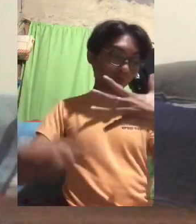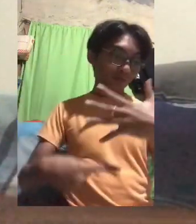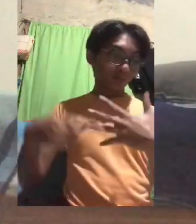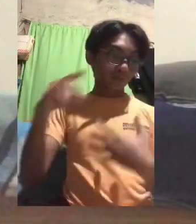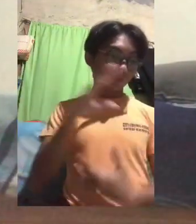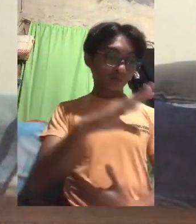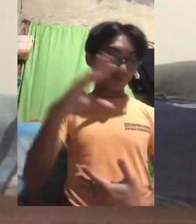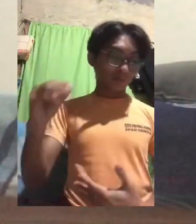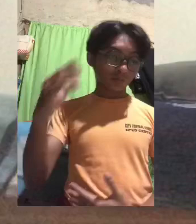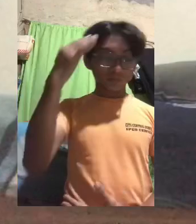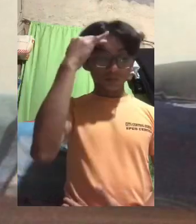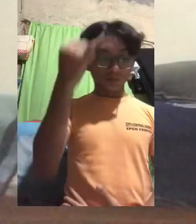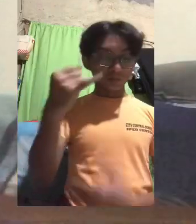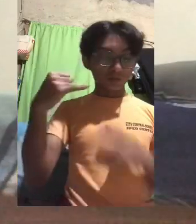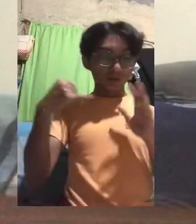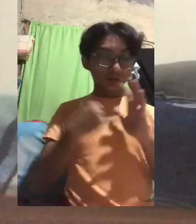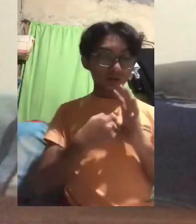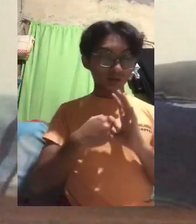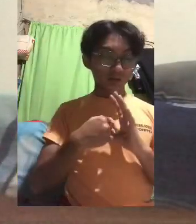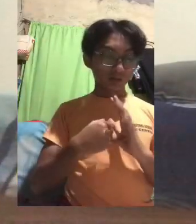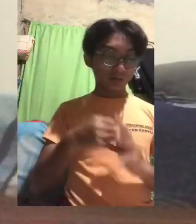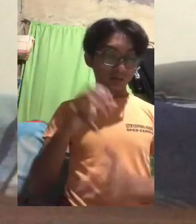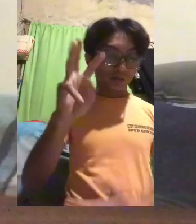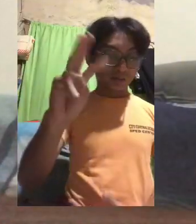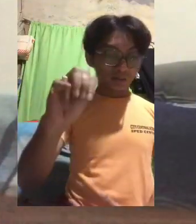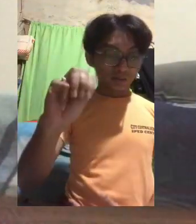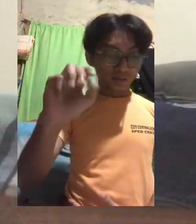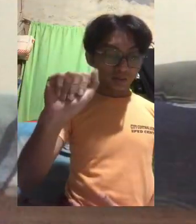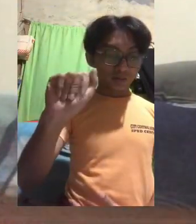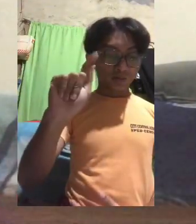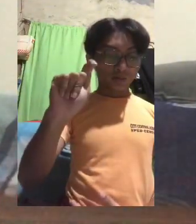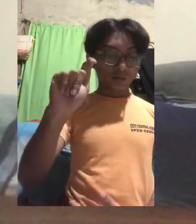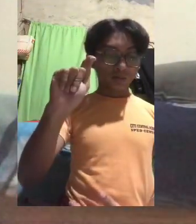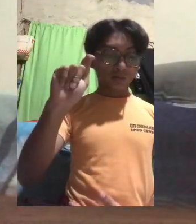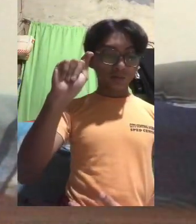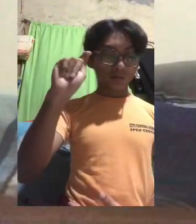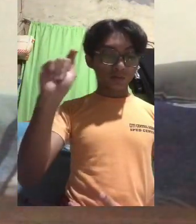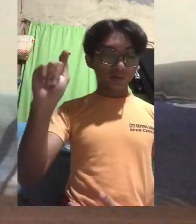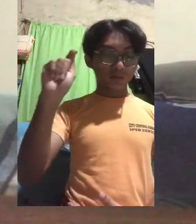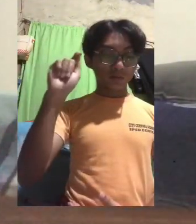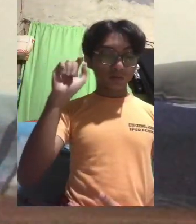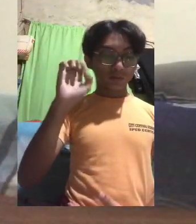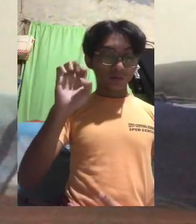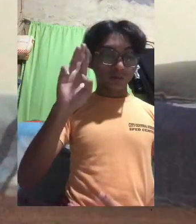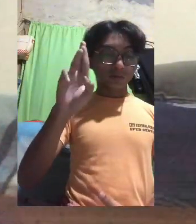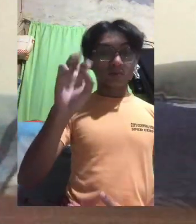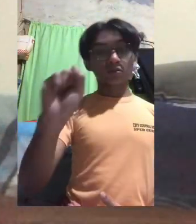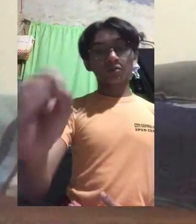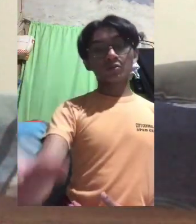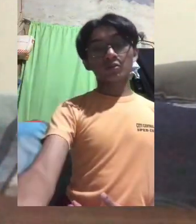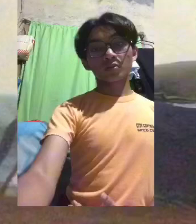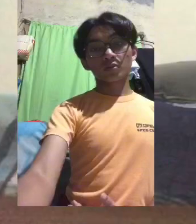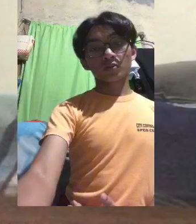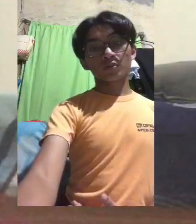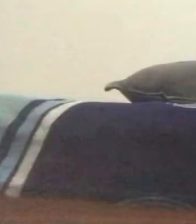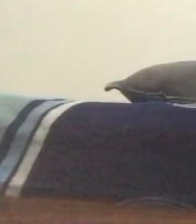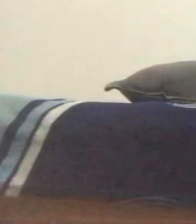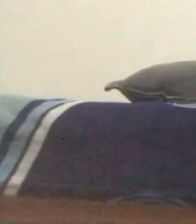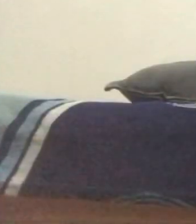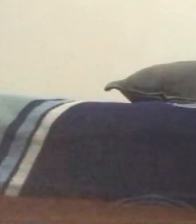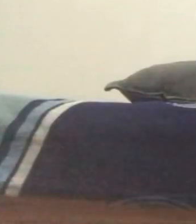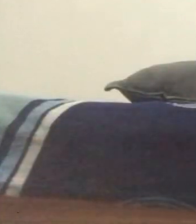how students today are under pressure due to schoolwork, deadlines, and personal expectations. Then it